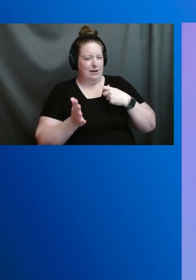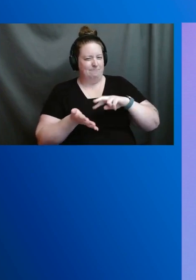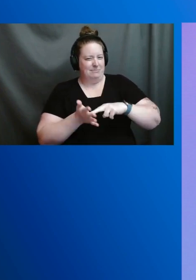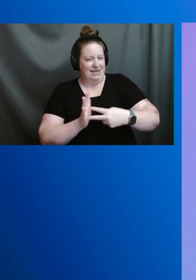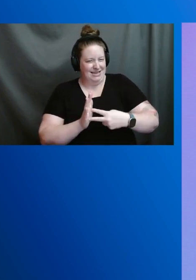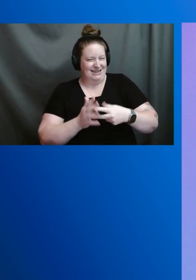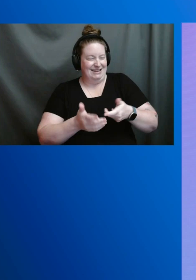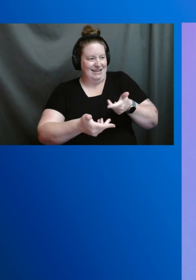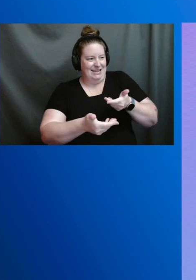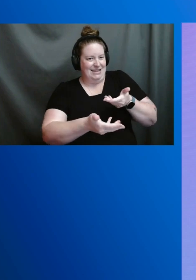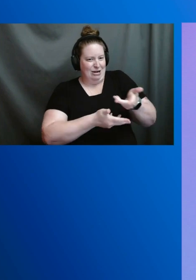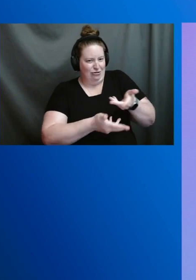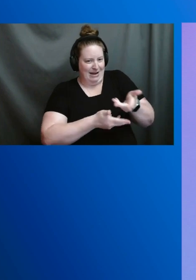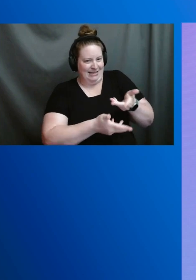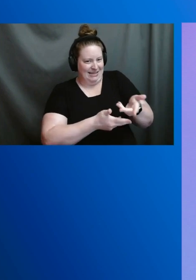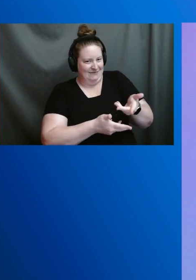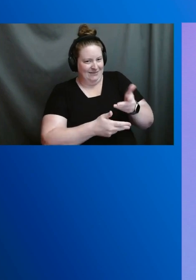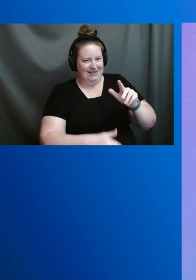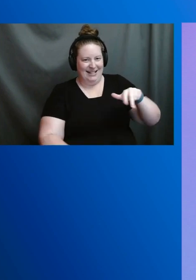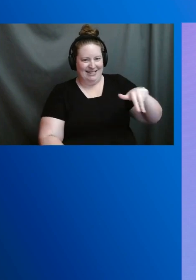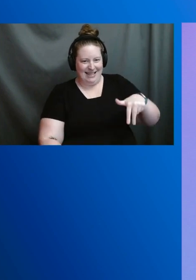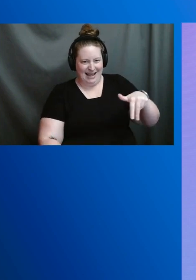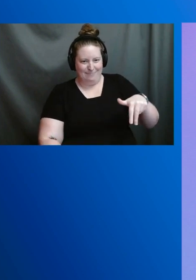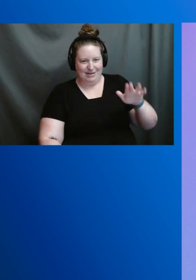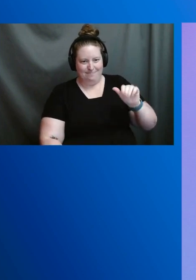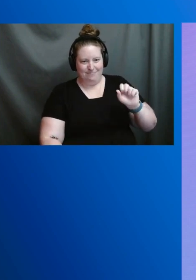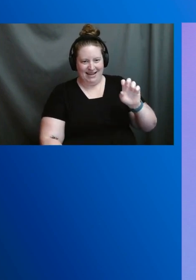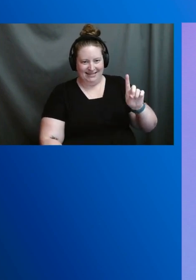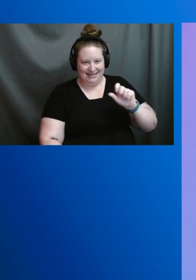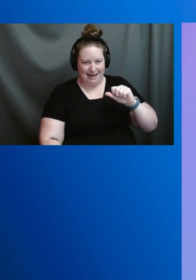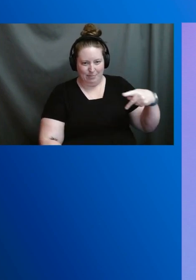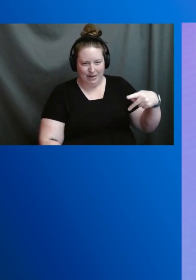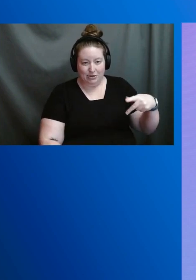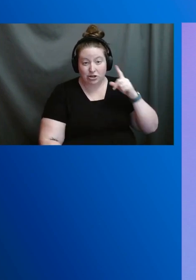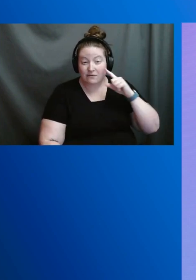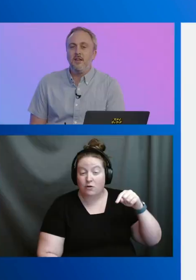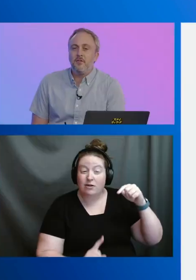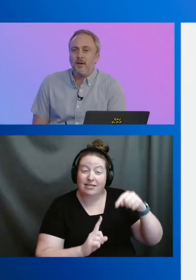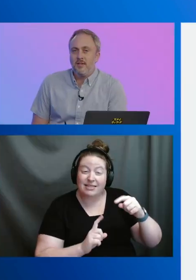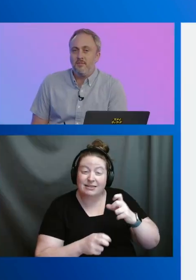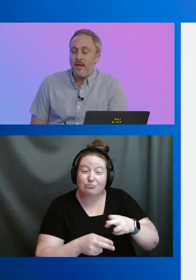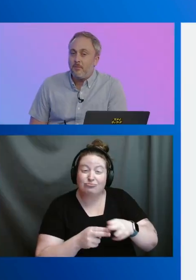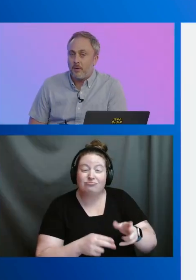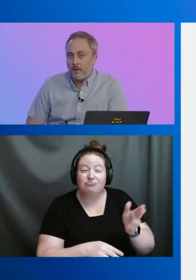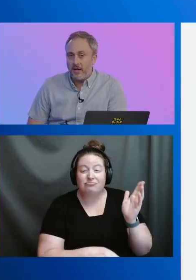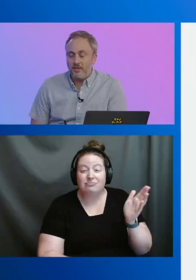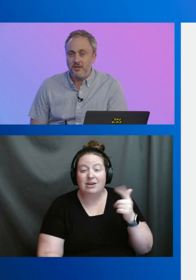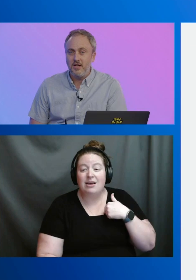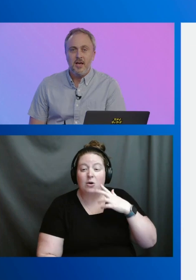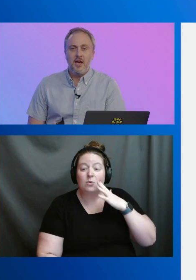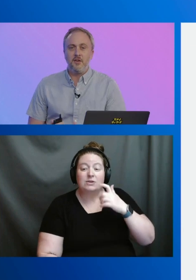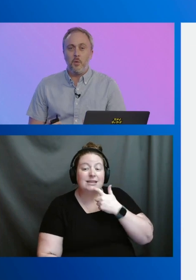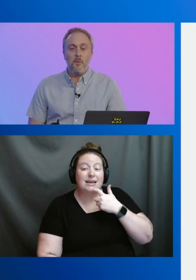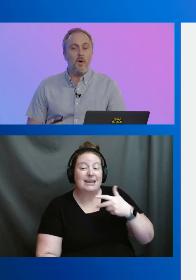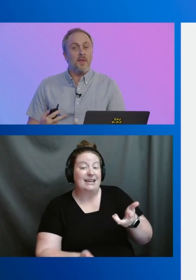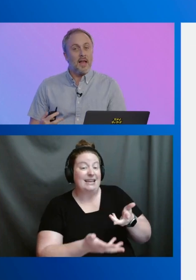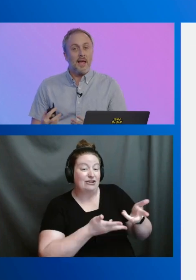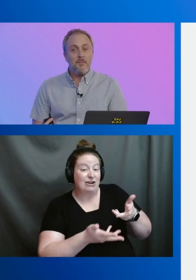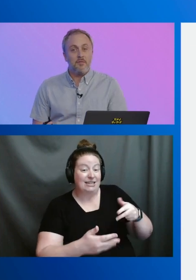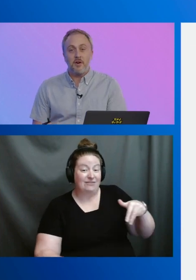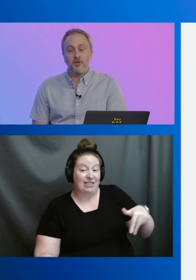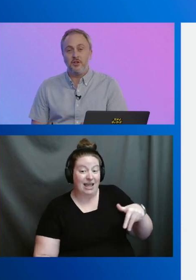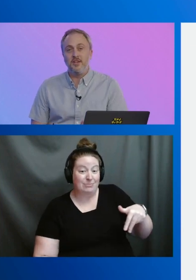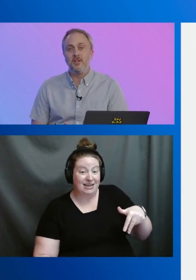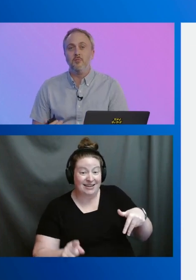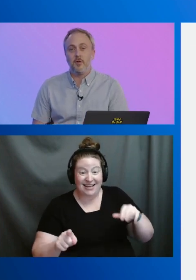interactive Lambda-based application, right? So for the purposes of this little talk, I'm going to say an interactive Lambda application is one where that